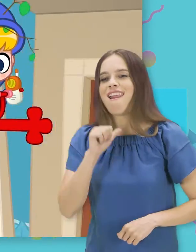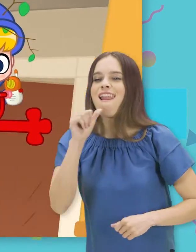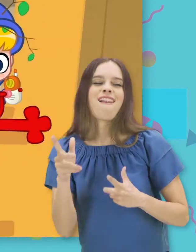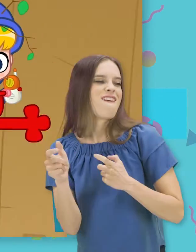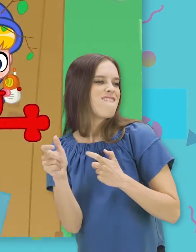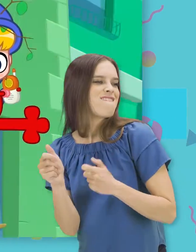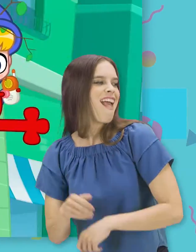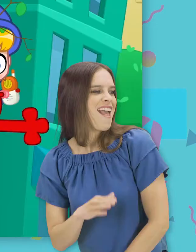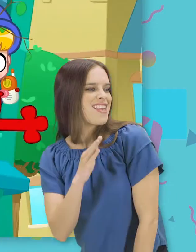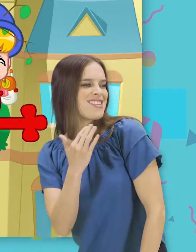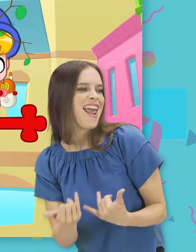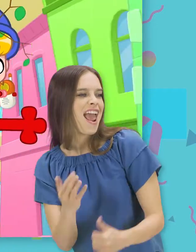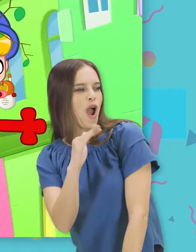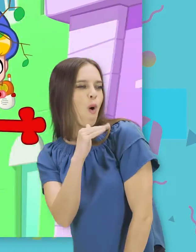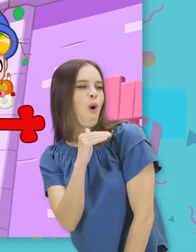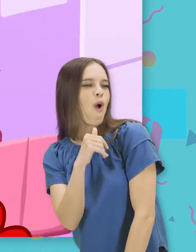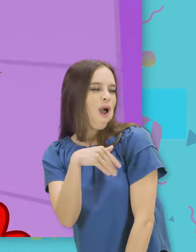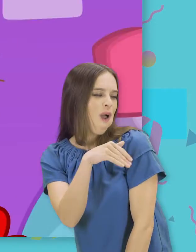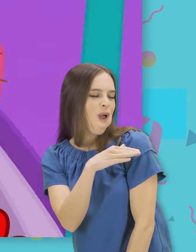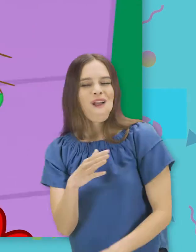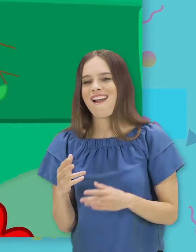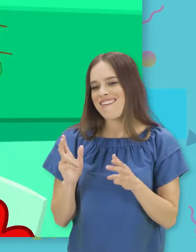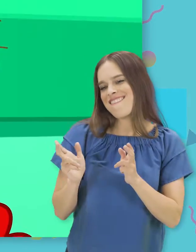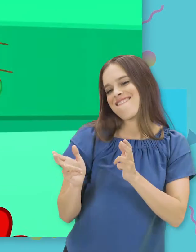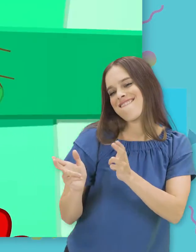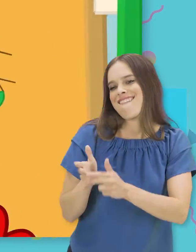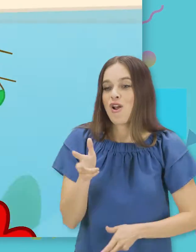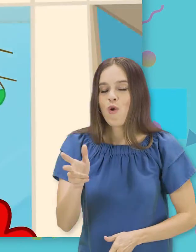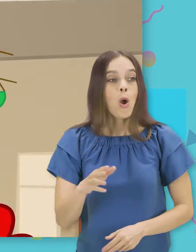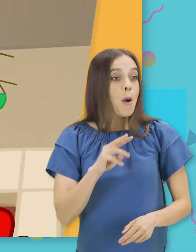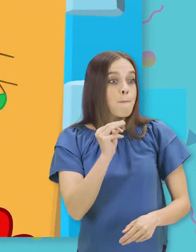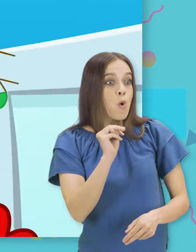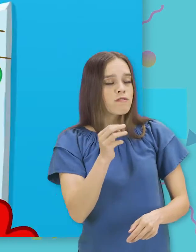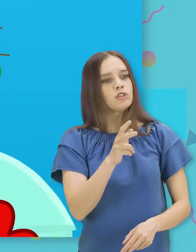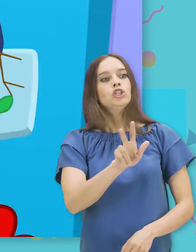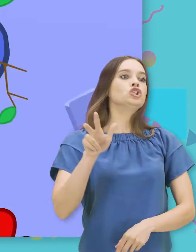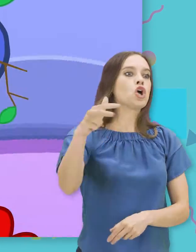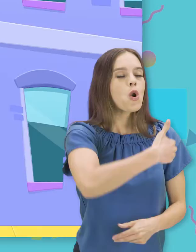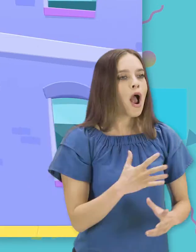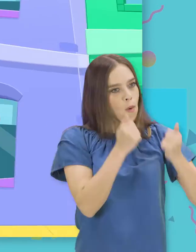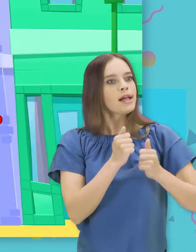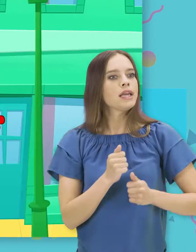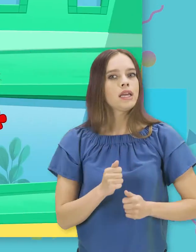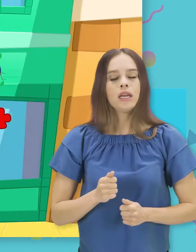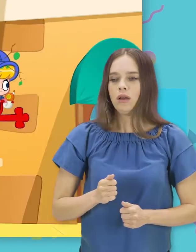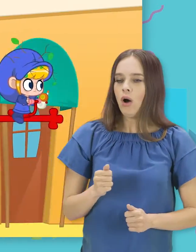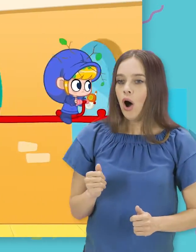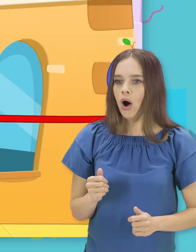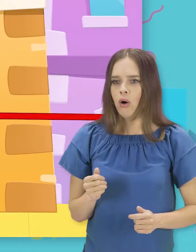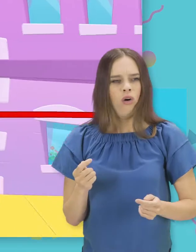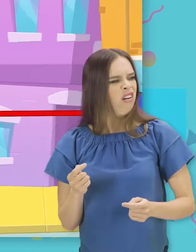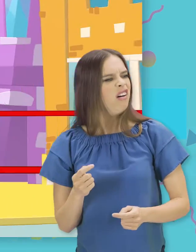Not so fast now, are you? Morphle, turn around quickly.